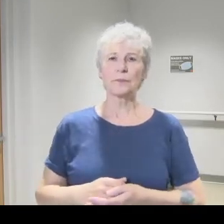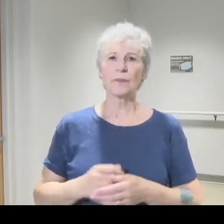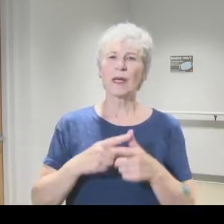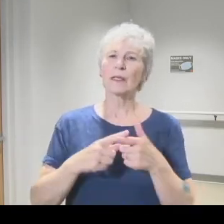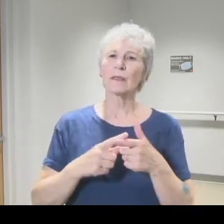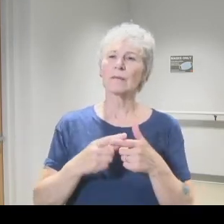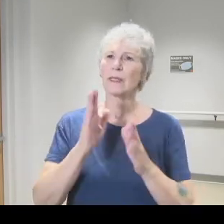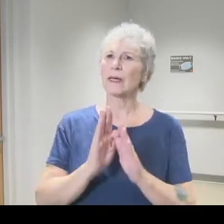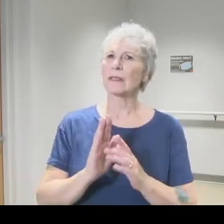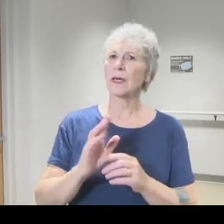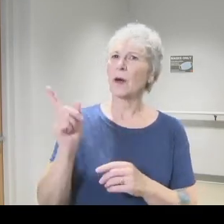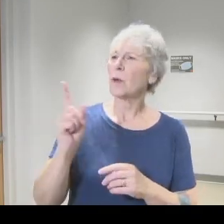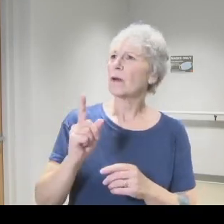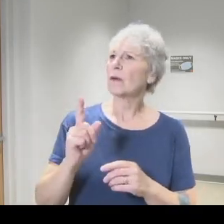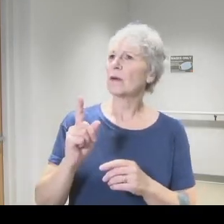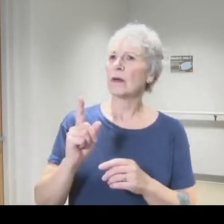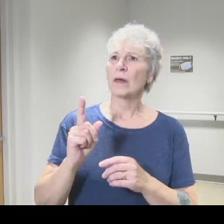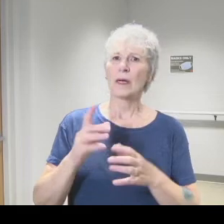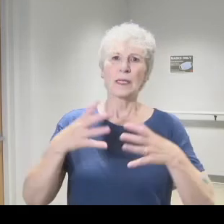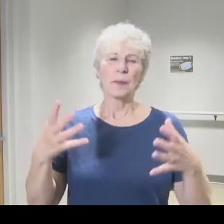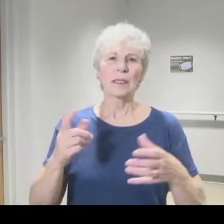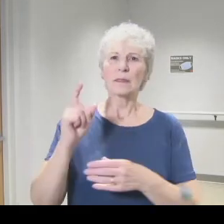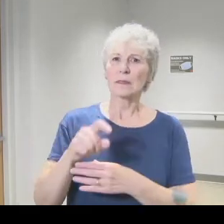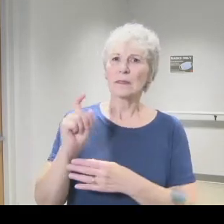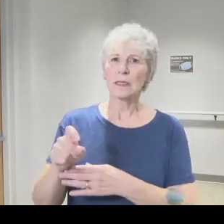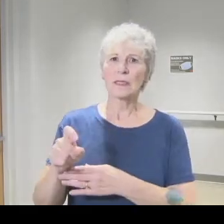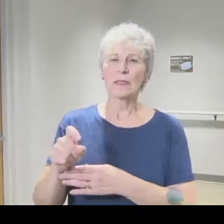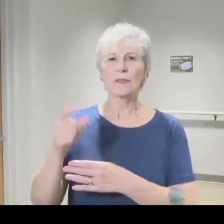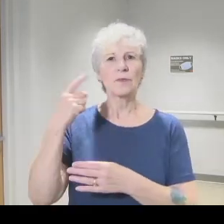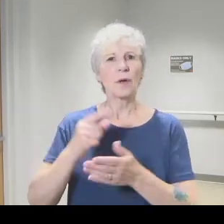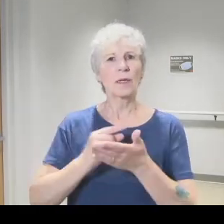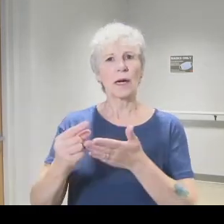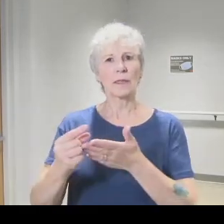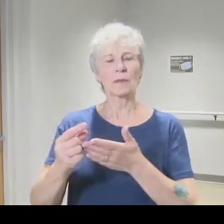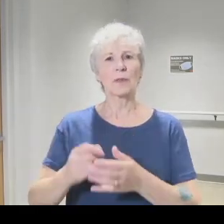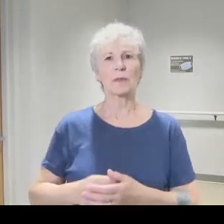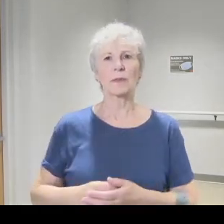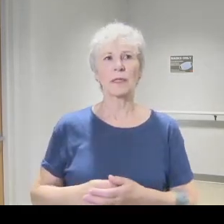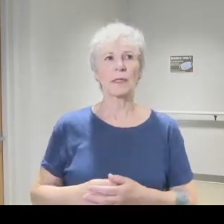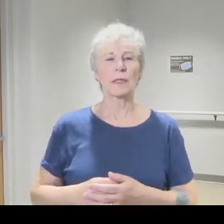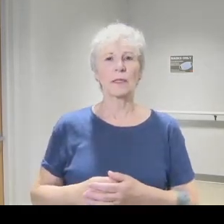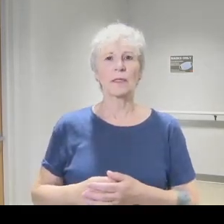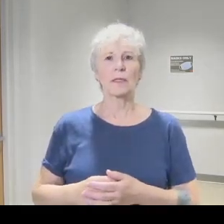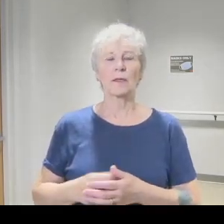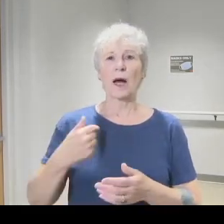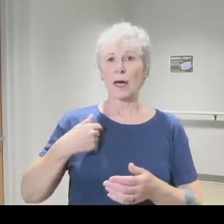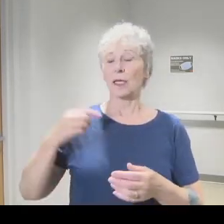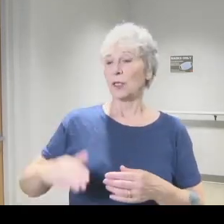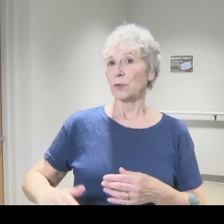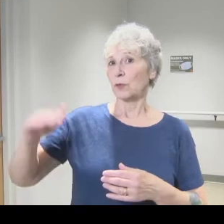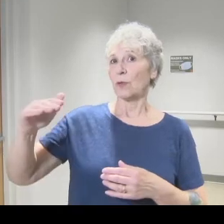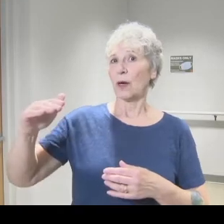biggest gaps? What are the biggest needs when it comes to the gospel being taken out? From firsthand experience, growing up on the field,